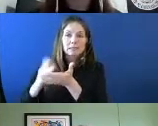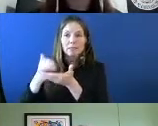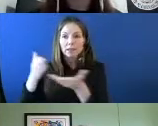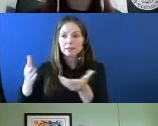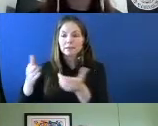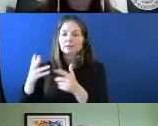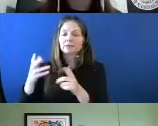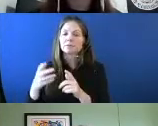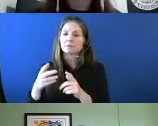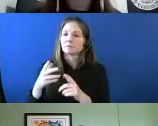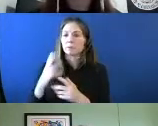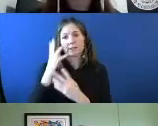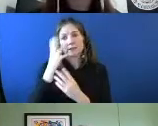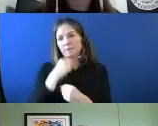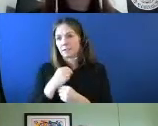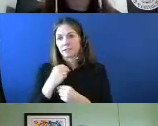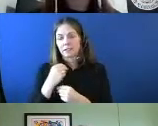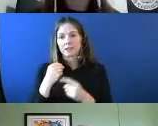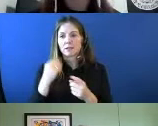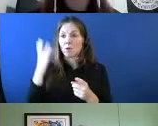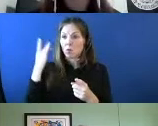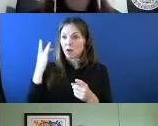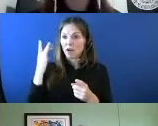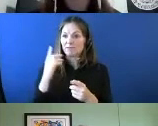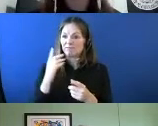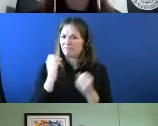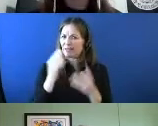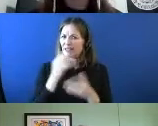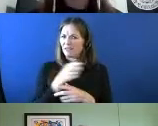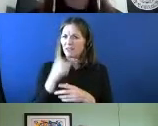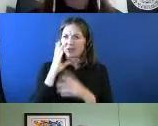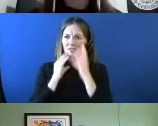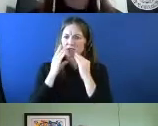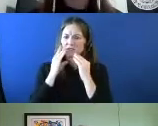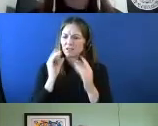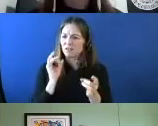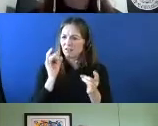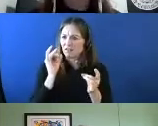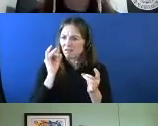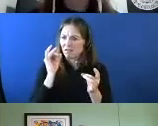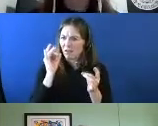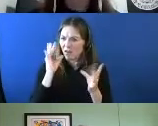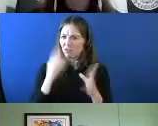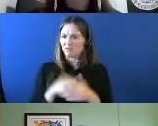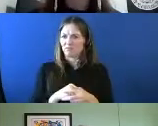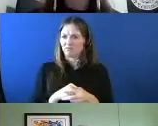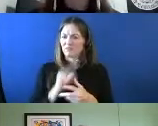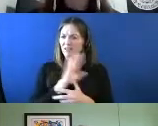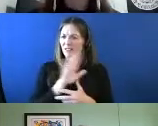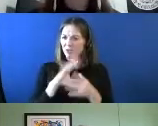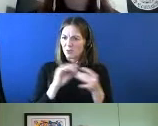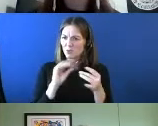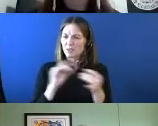because a lot of these healthcare experiences for Indigenous people aren't happy stories. And